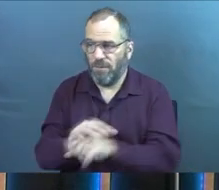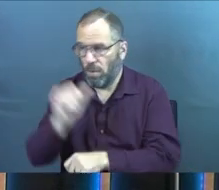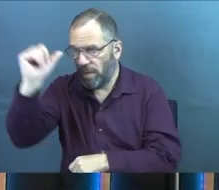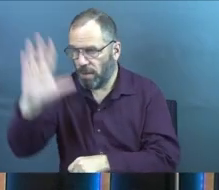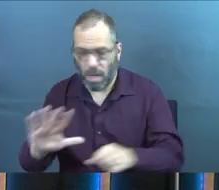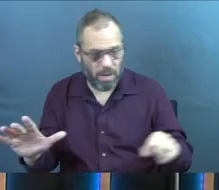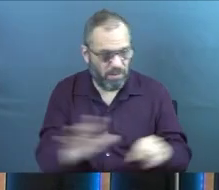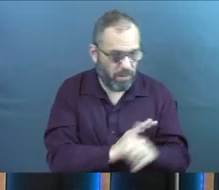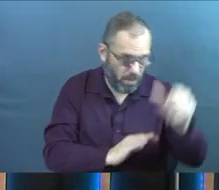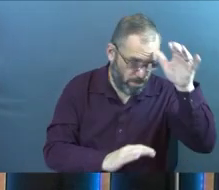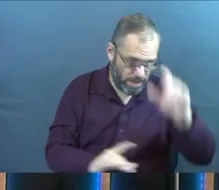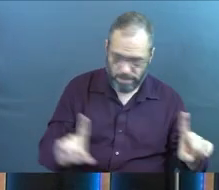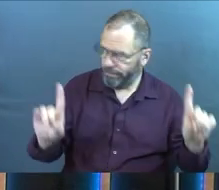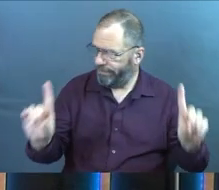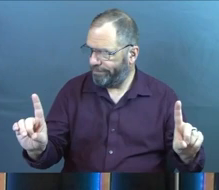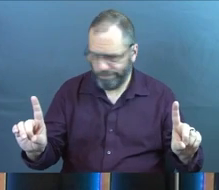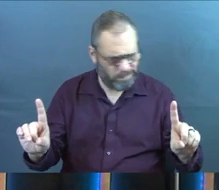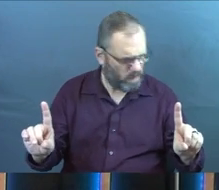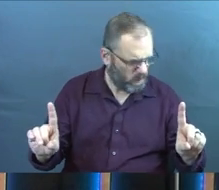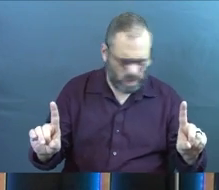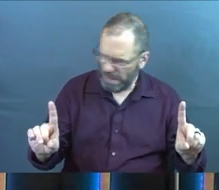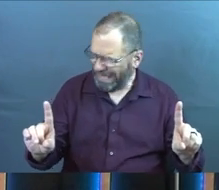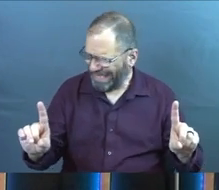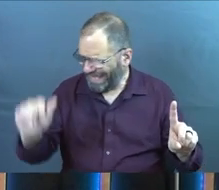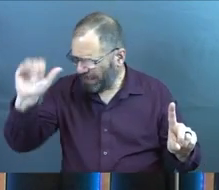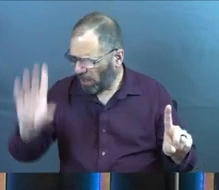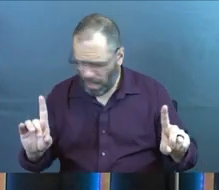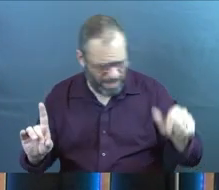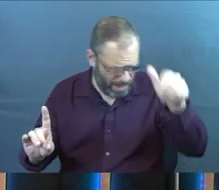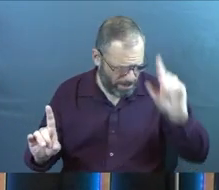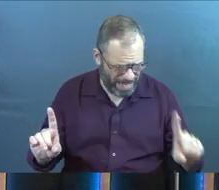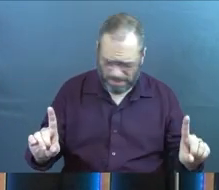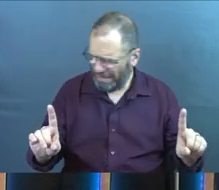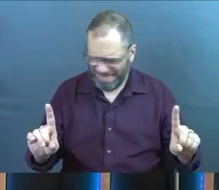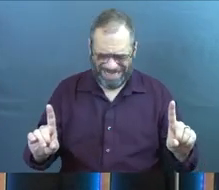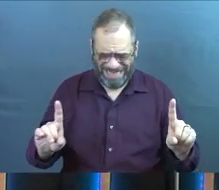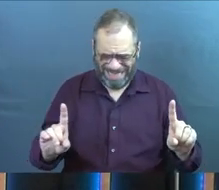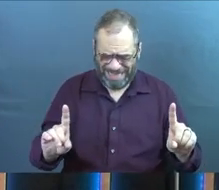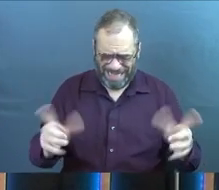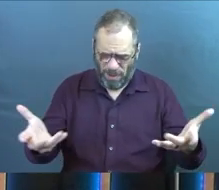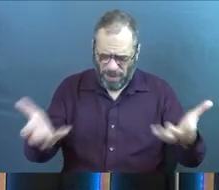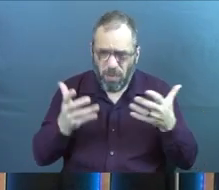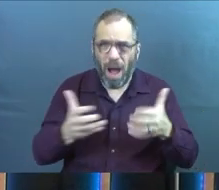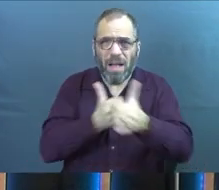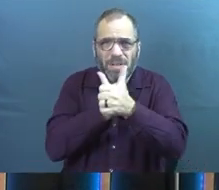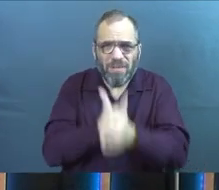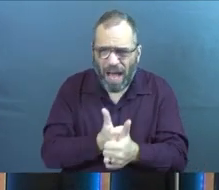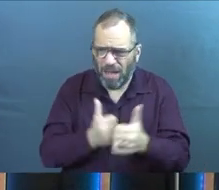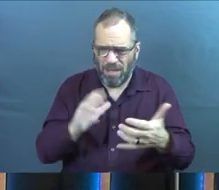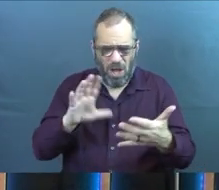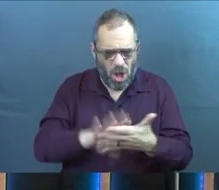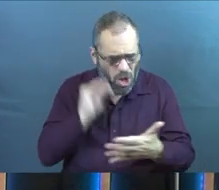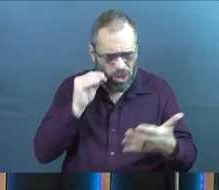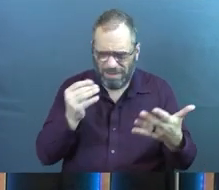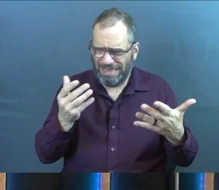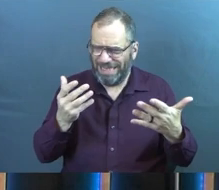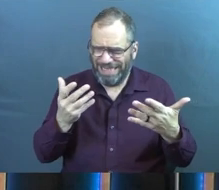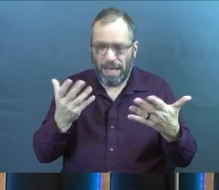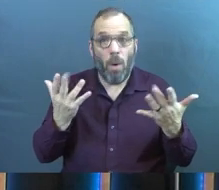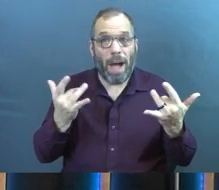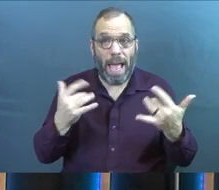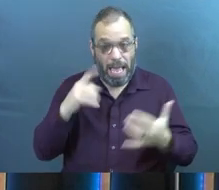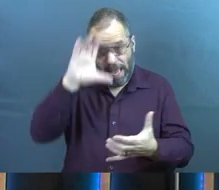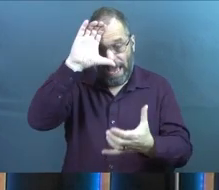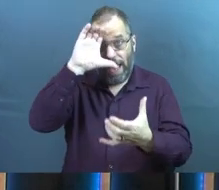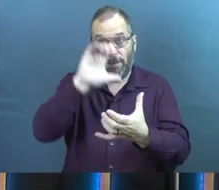and fully man, and how it is a beautiful thing, how it is a significant and impactful thing that we should want to follow into, that we should want to lean into, because